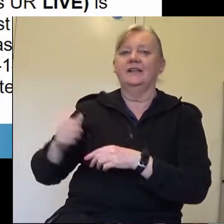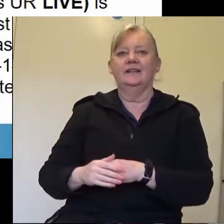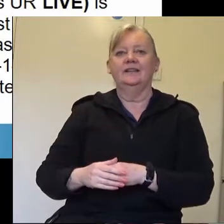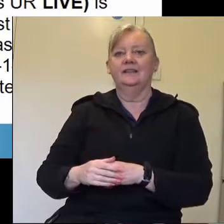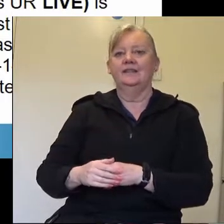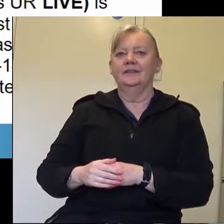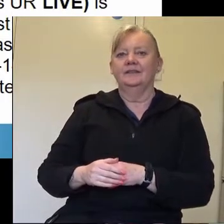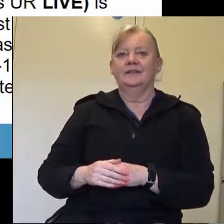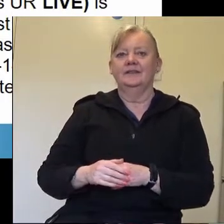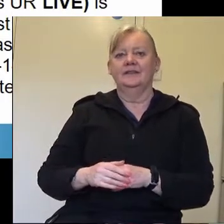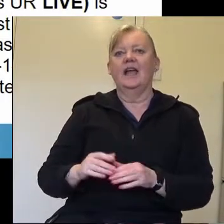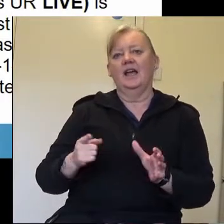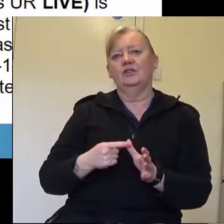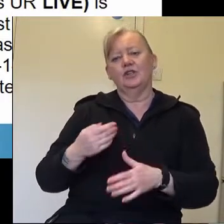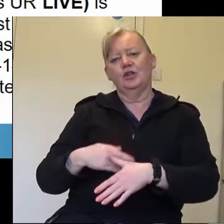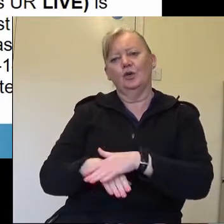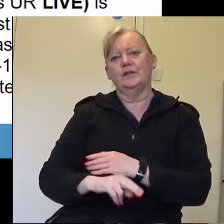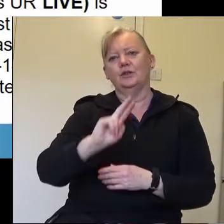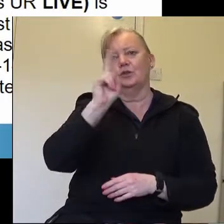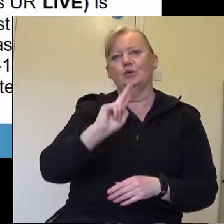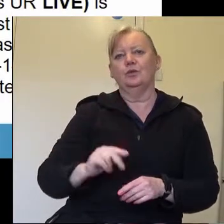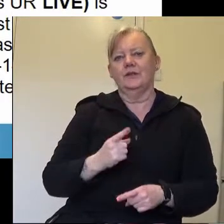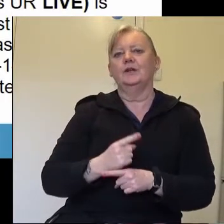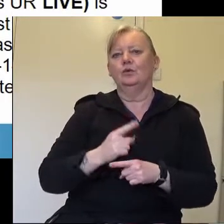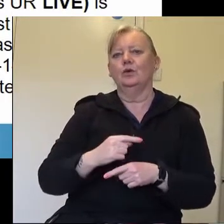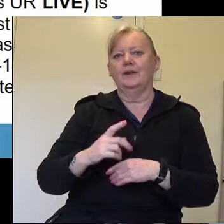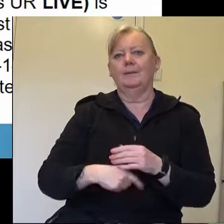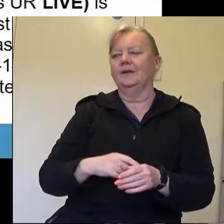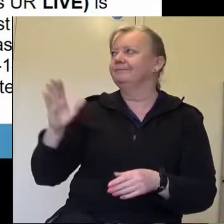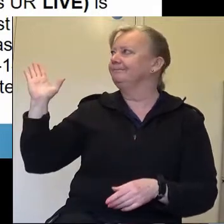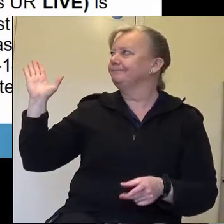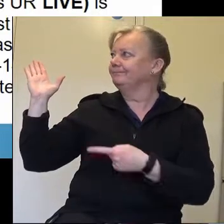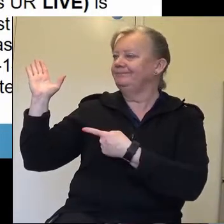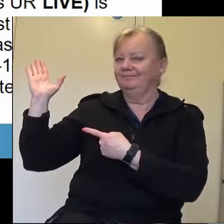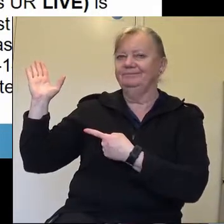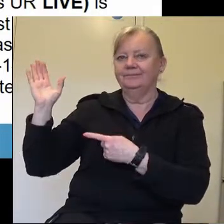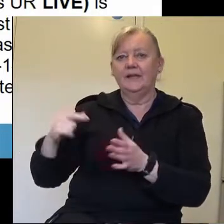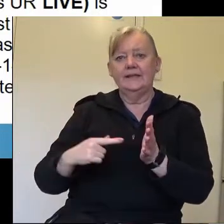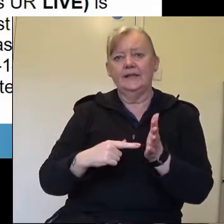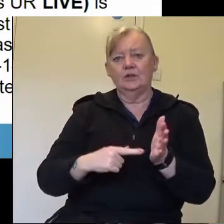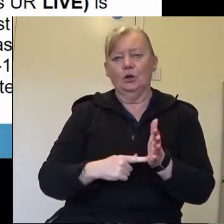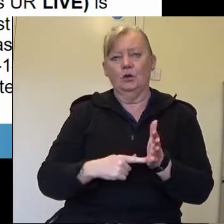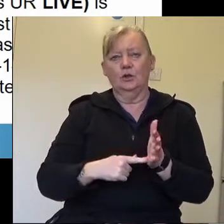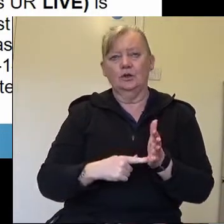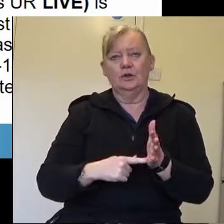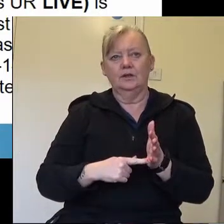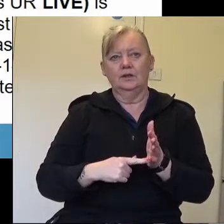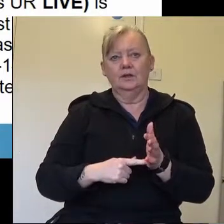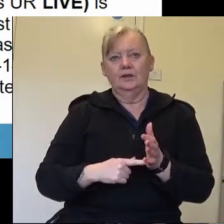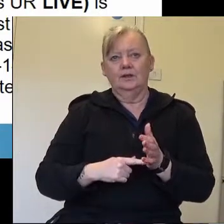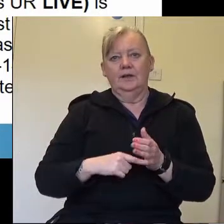is the ones you see on the screen. It's not just that, but this is the most popular. They're coming out all the time. So